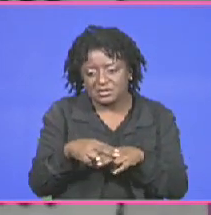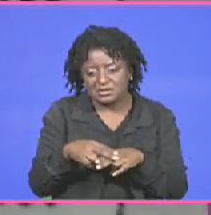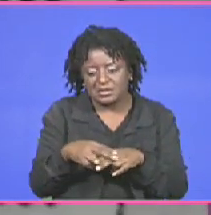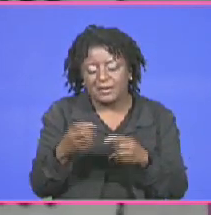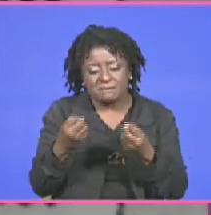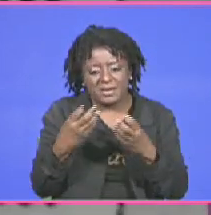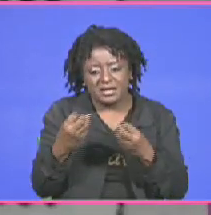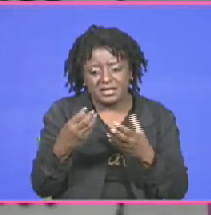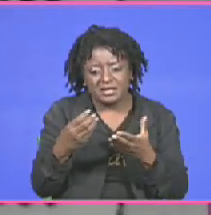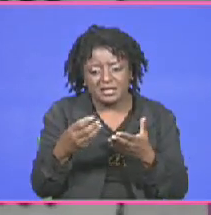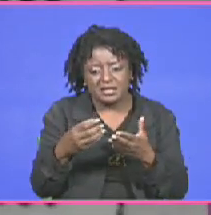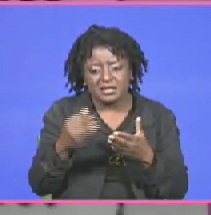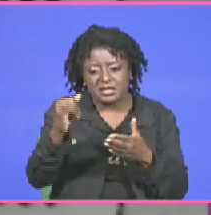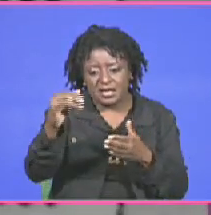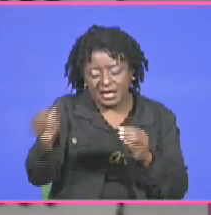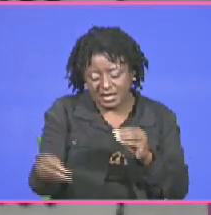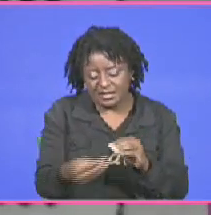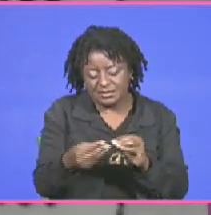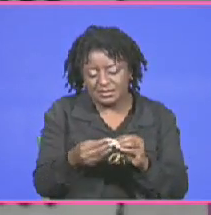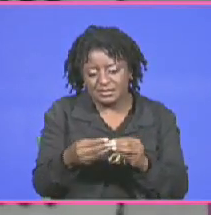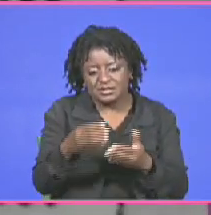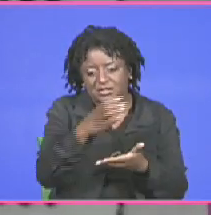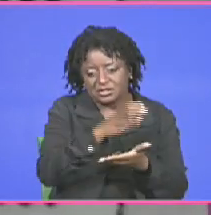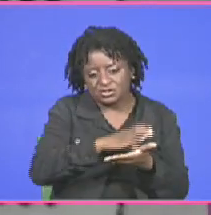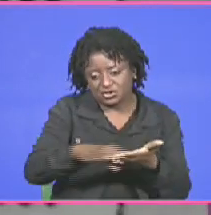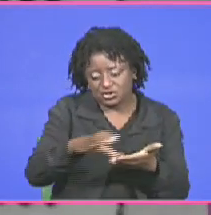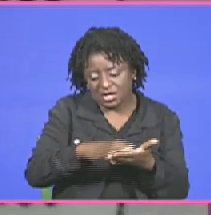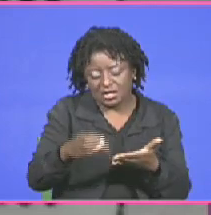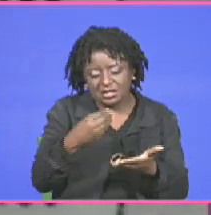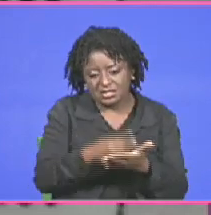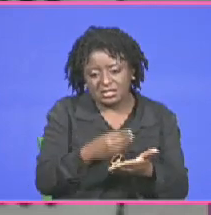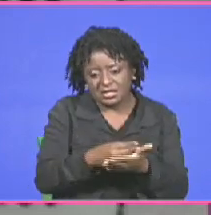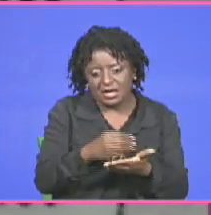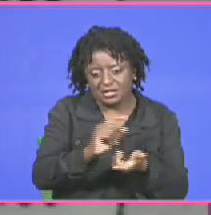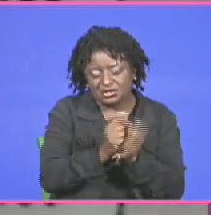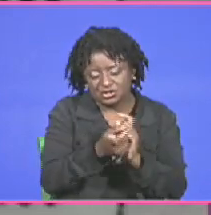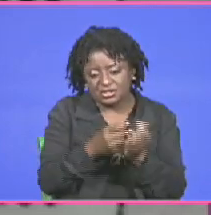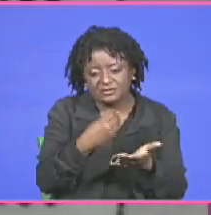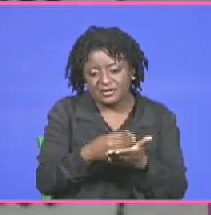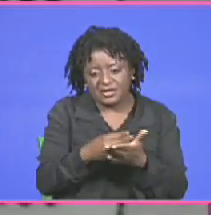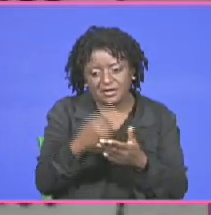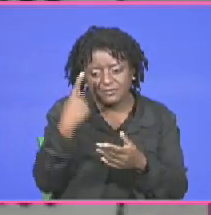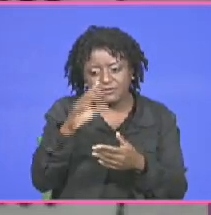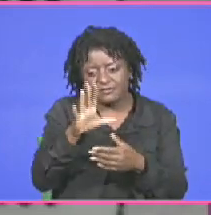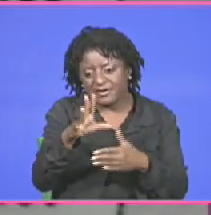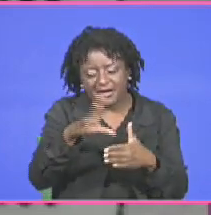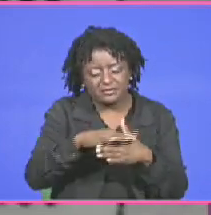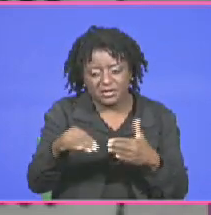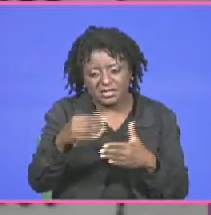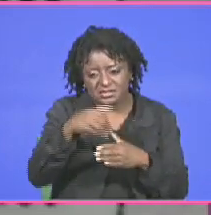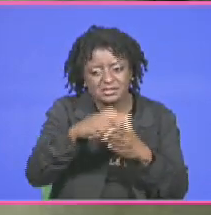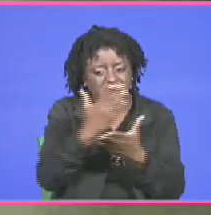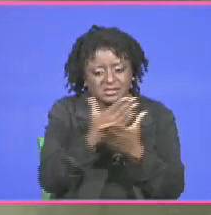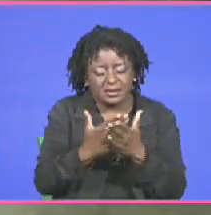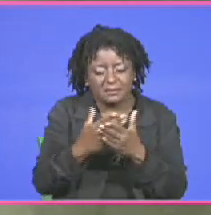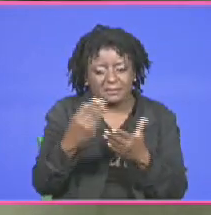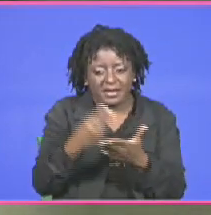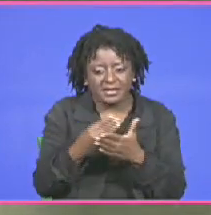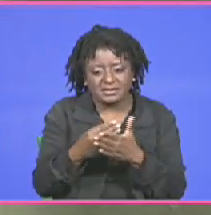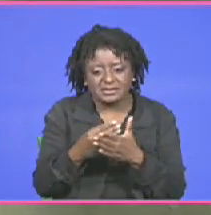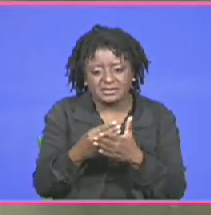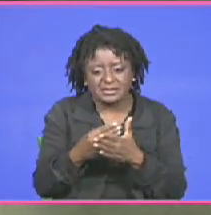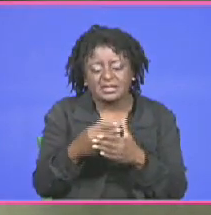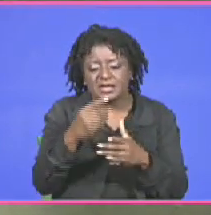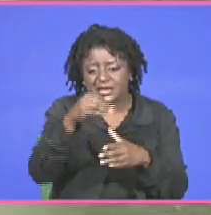cashing fee for non-customers at $5. Now that's as high as $15 to $16, as in the case of Royal Bank, just to cash